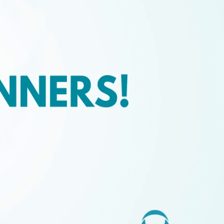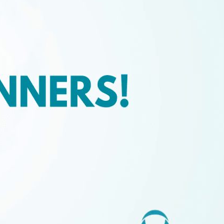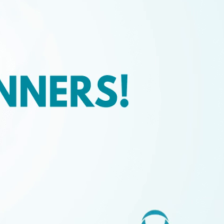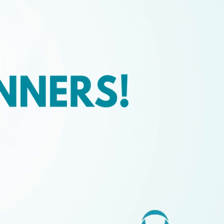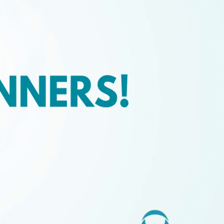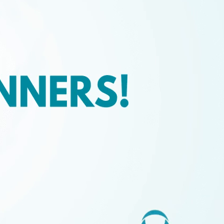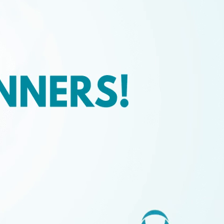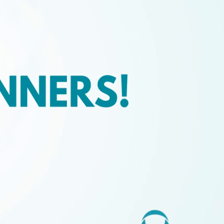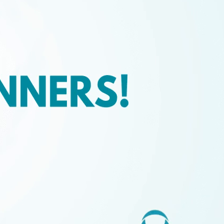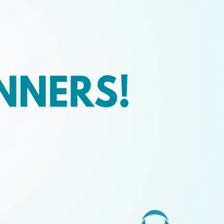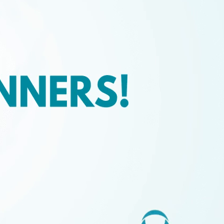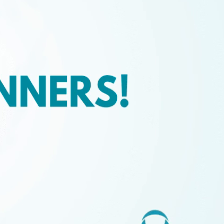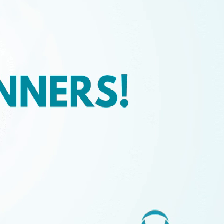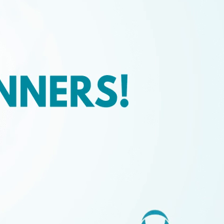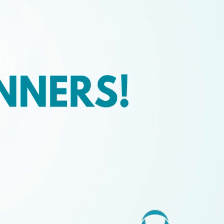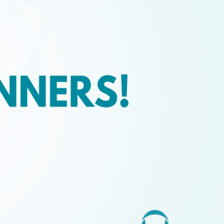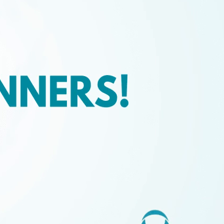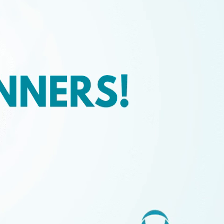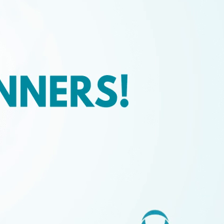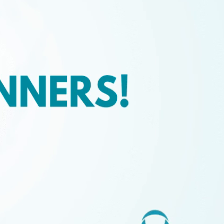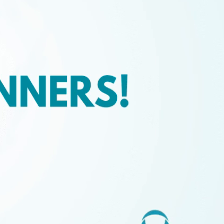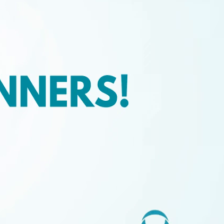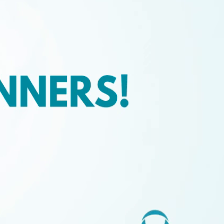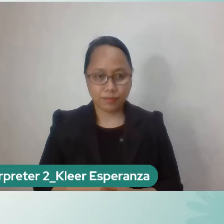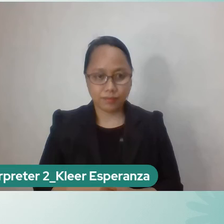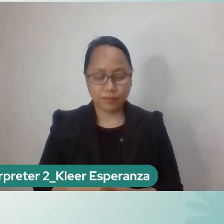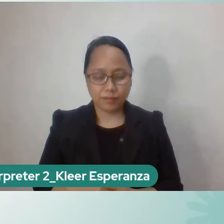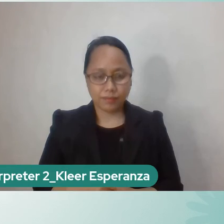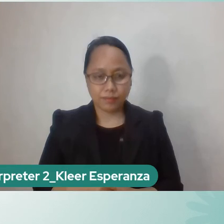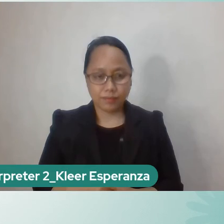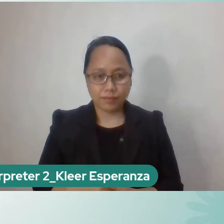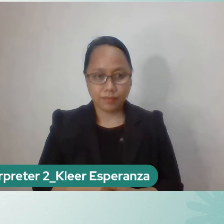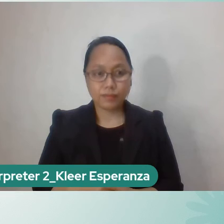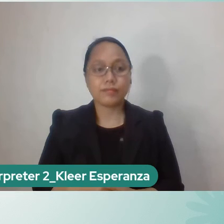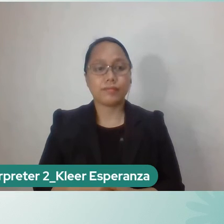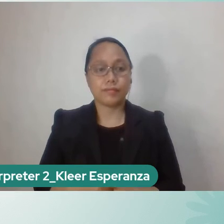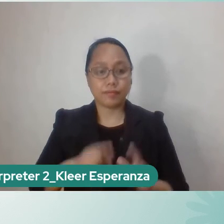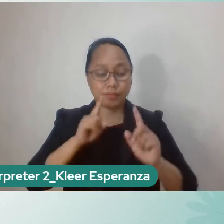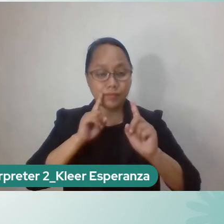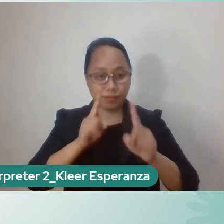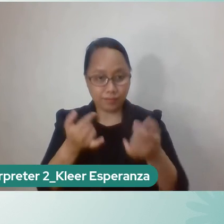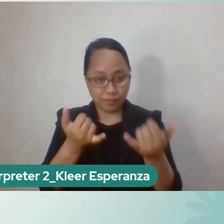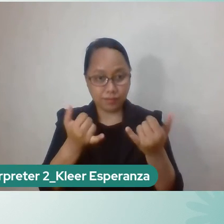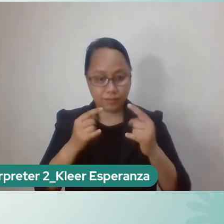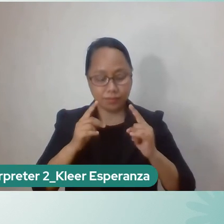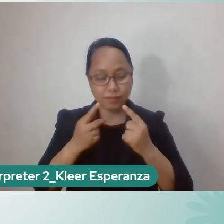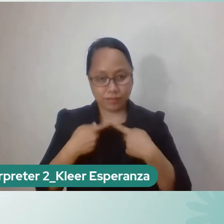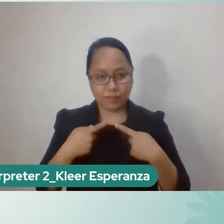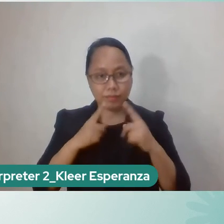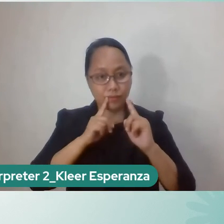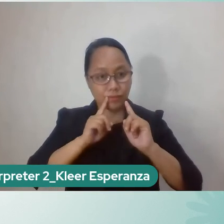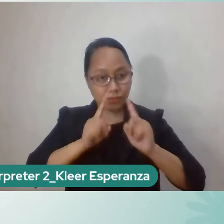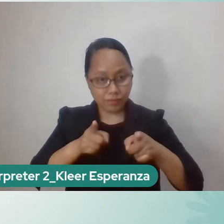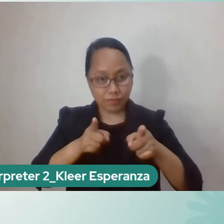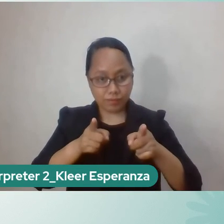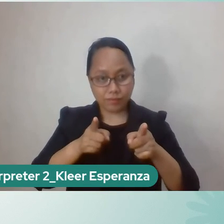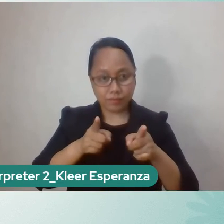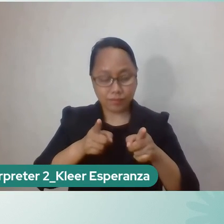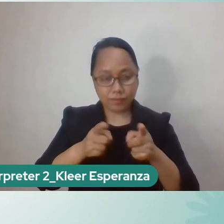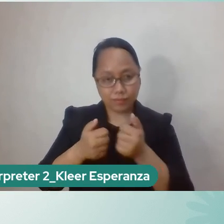90-70-90 targets? So she answered quite very